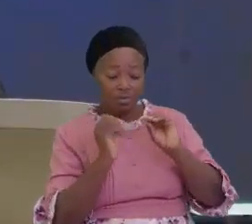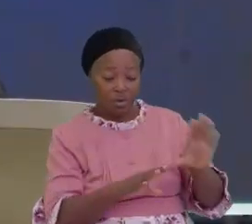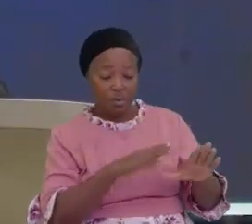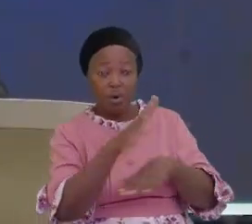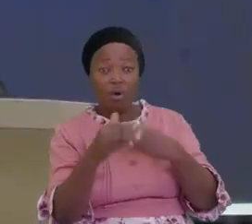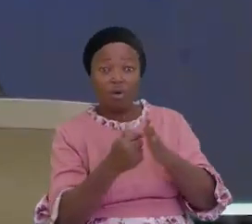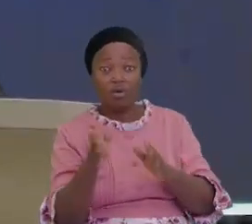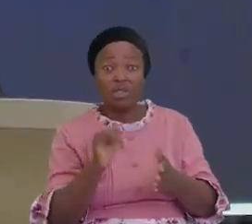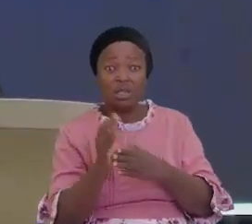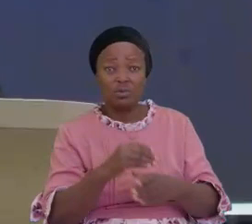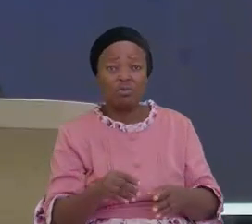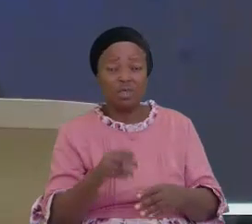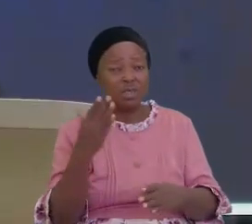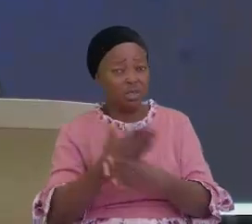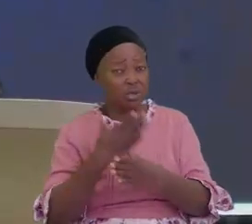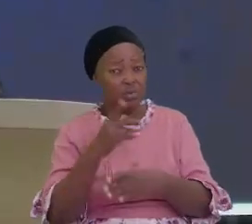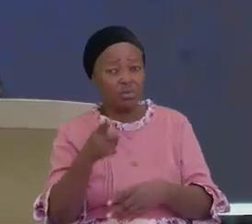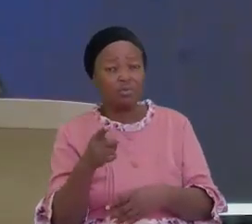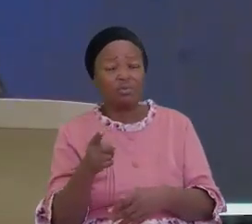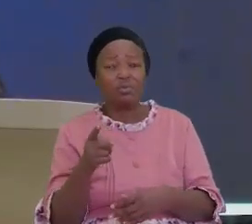down or pull you back.